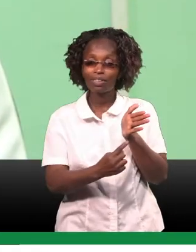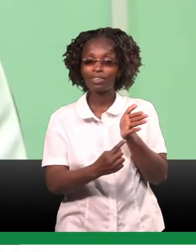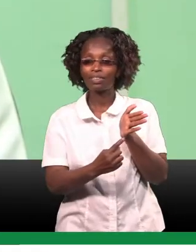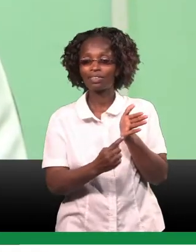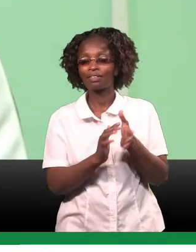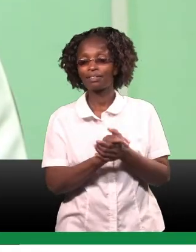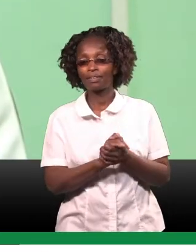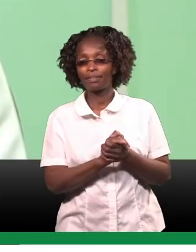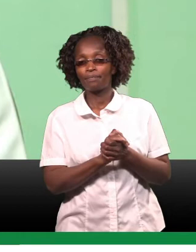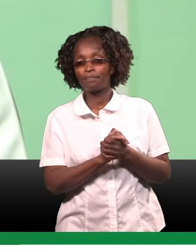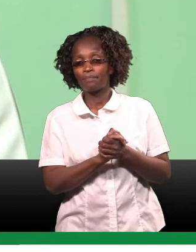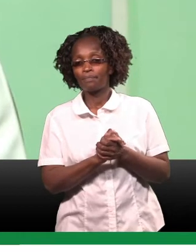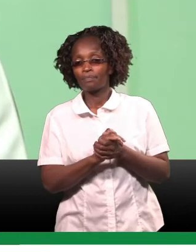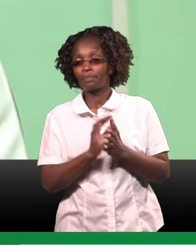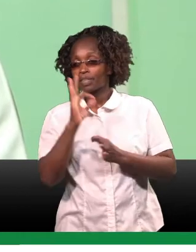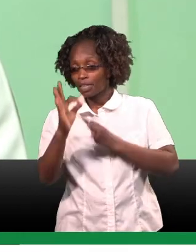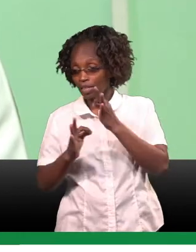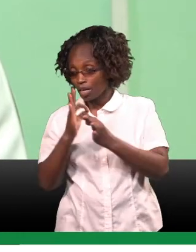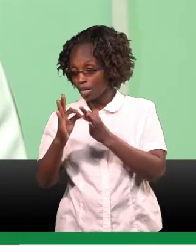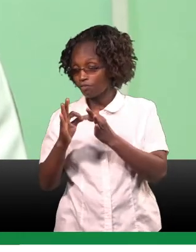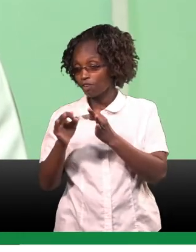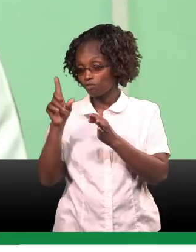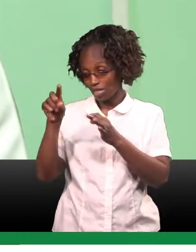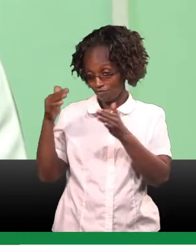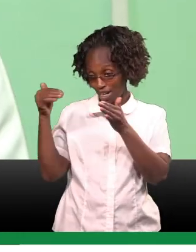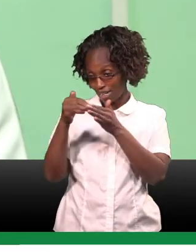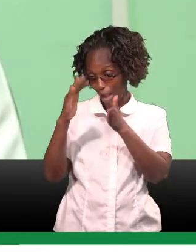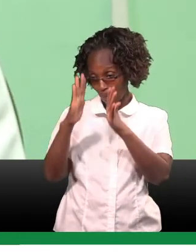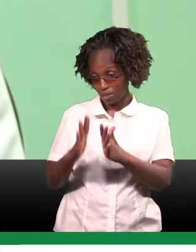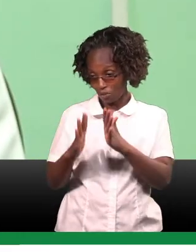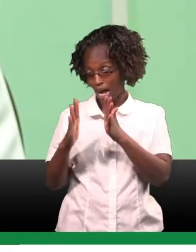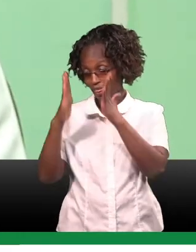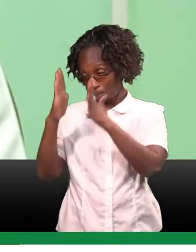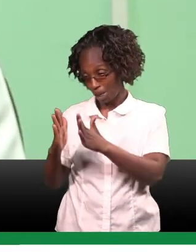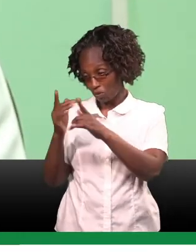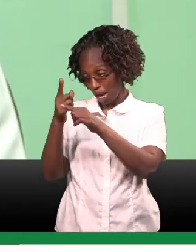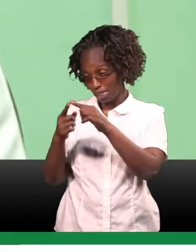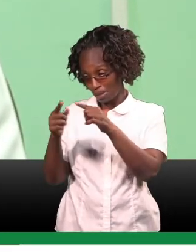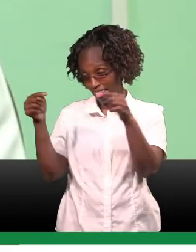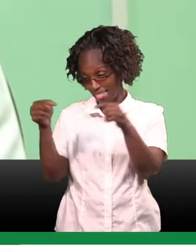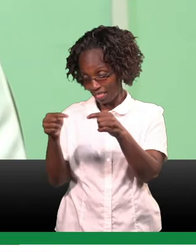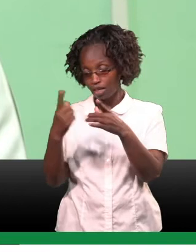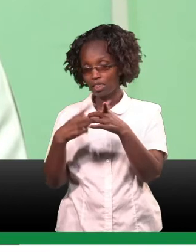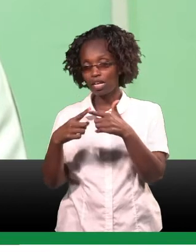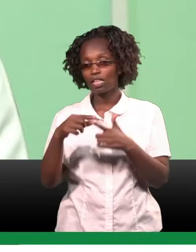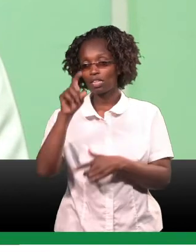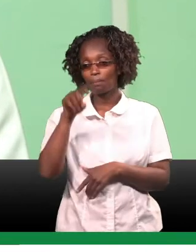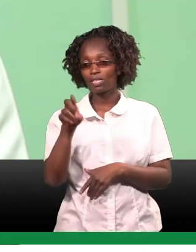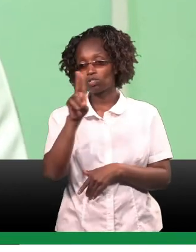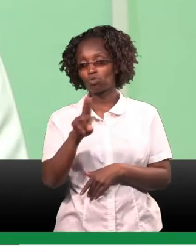case they have an attack called asthma attack or asthma exacerbation, they use the prescribed